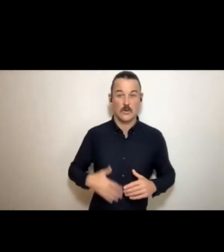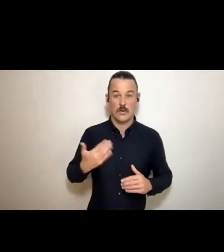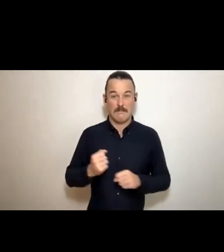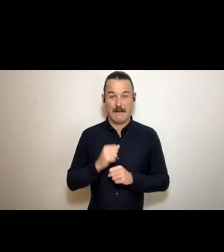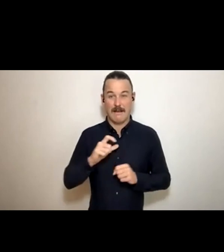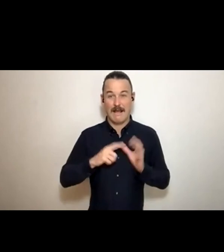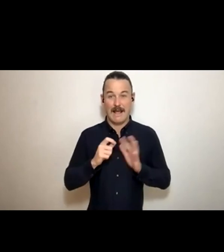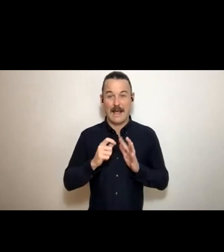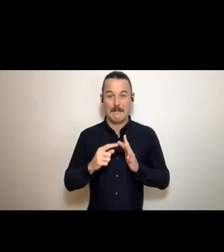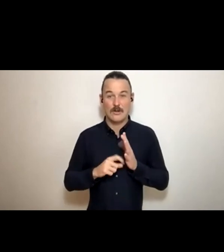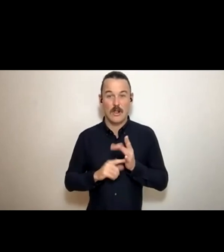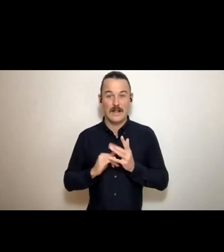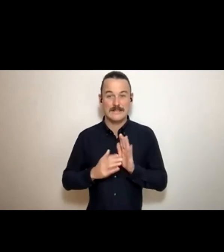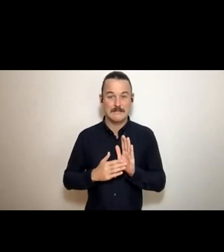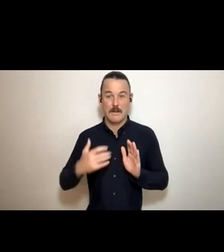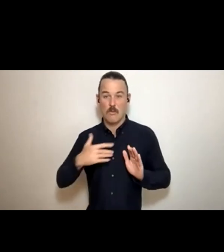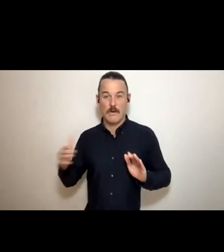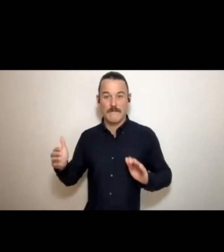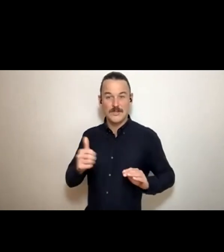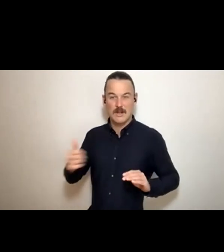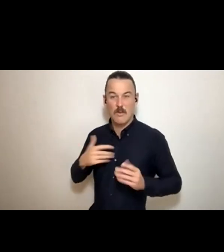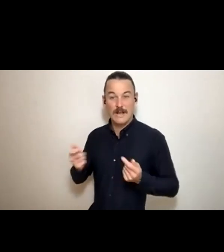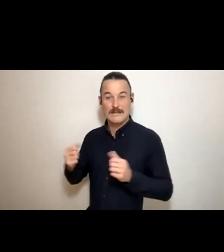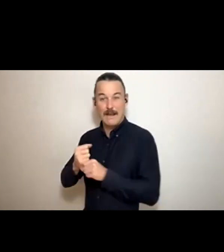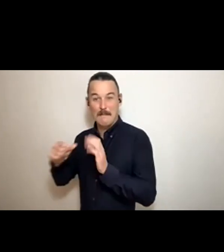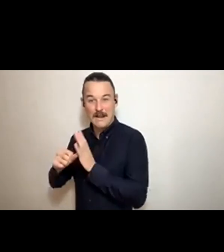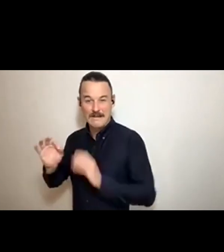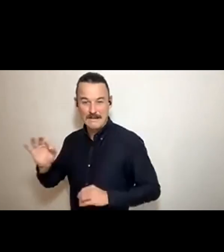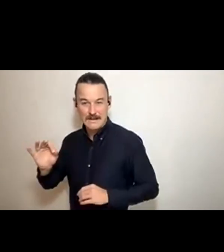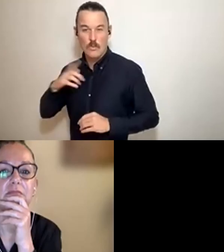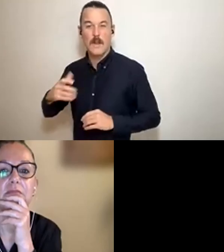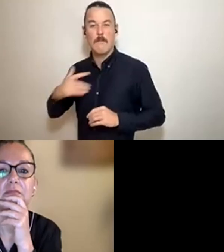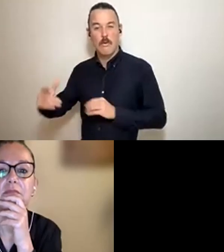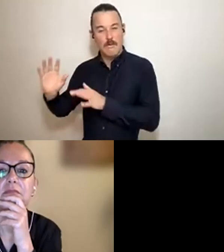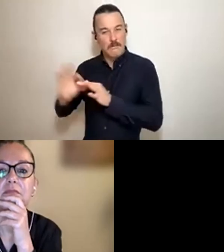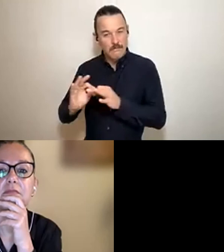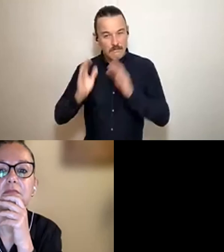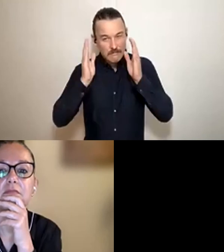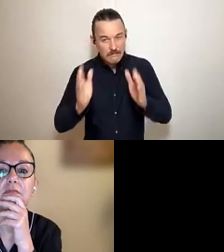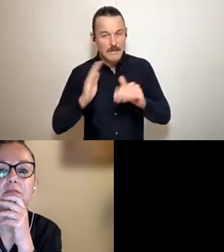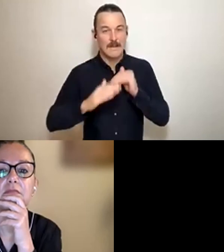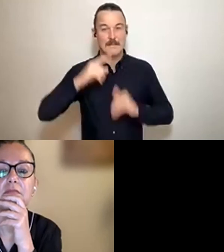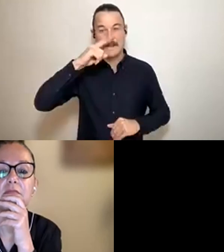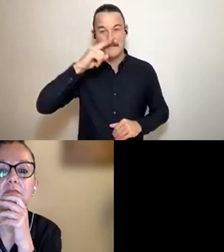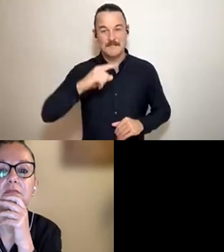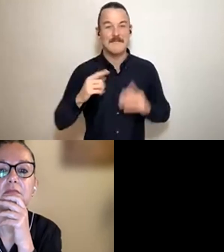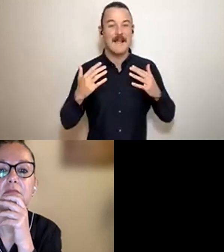efficient, but to make it more humane. I will leave that with you as a guide. Thank you.